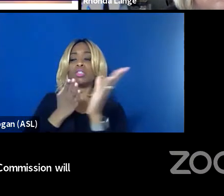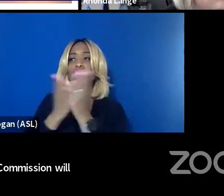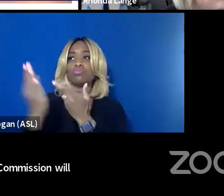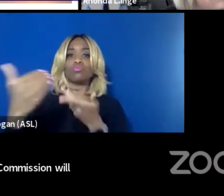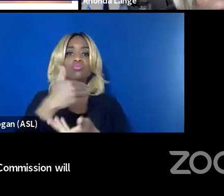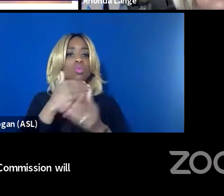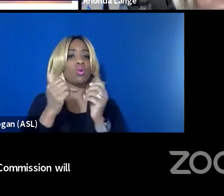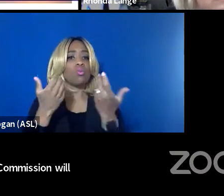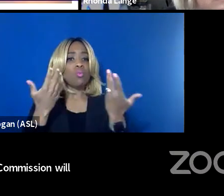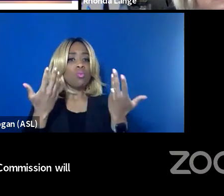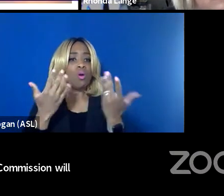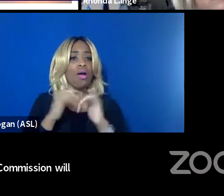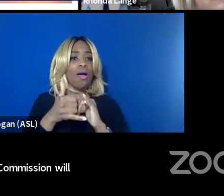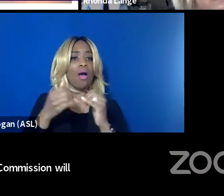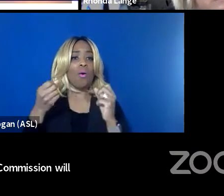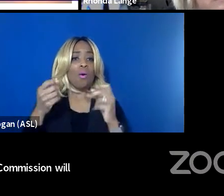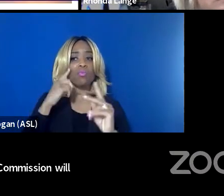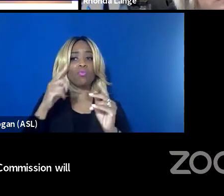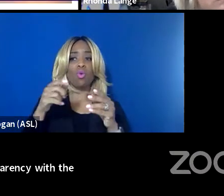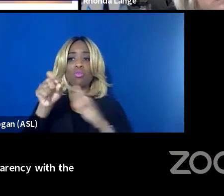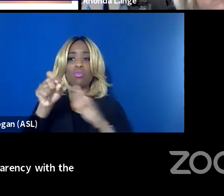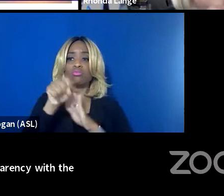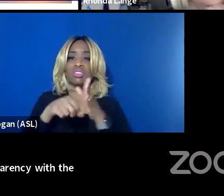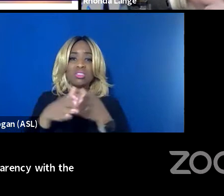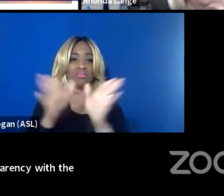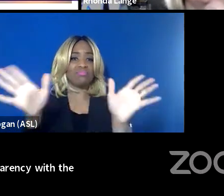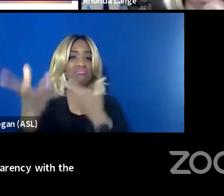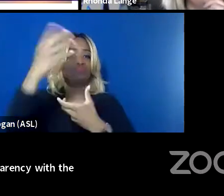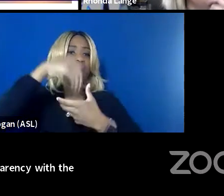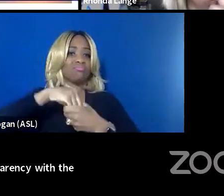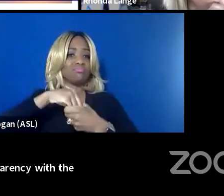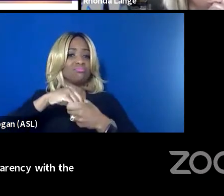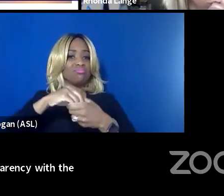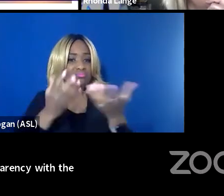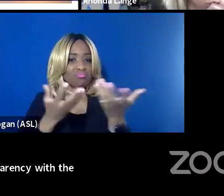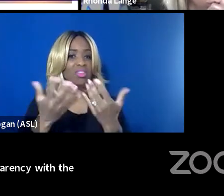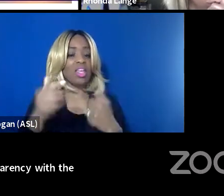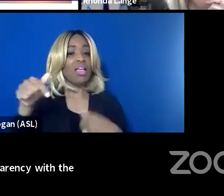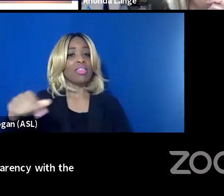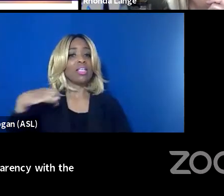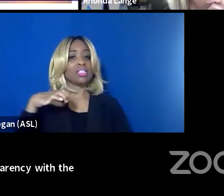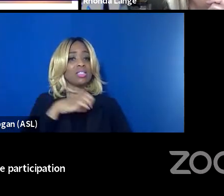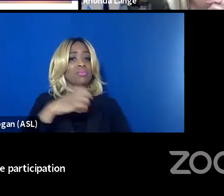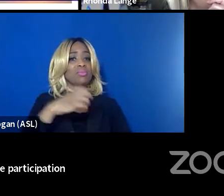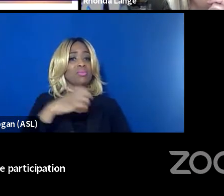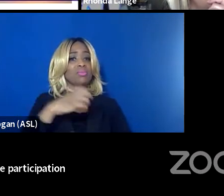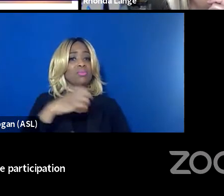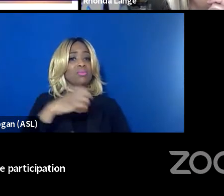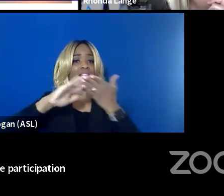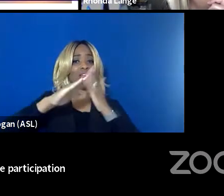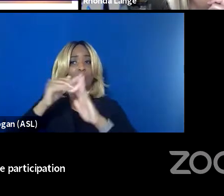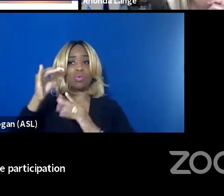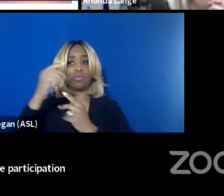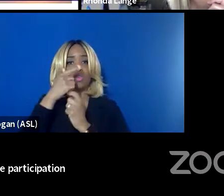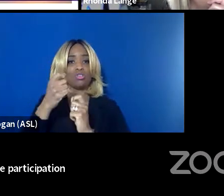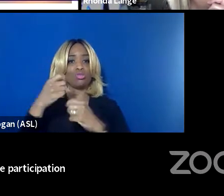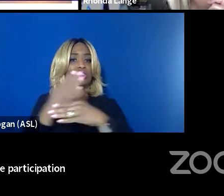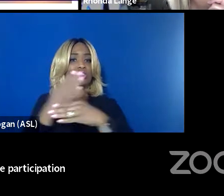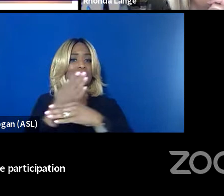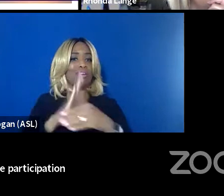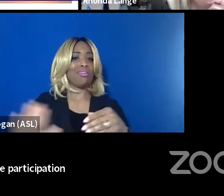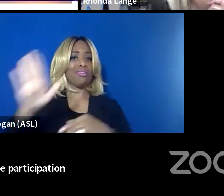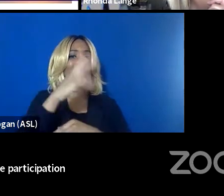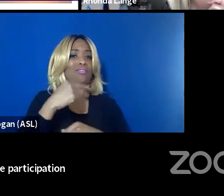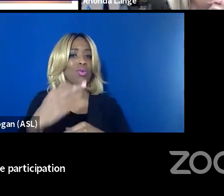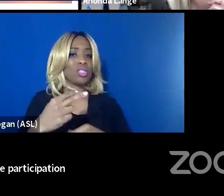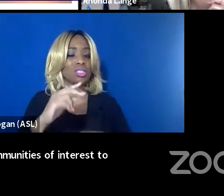the opportunity for statewide participation. And this commission is inviting communities of interest to share their voices